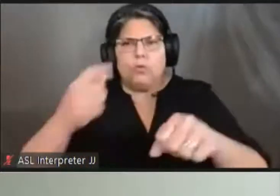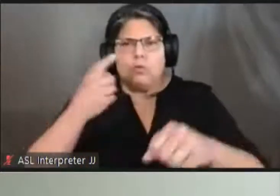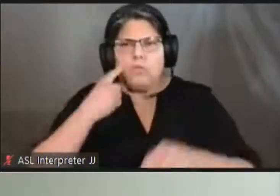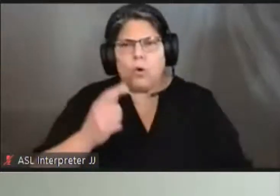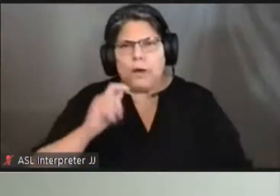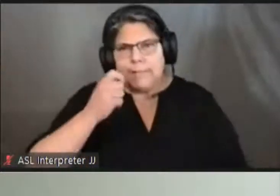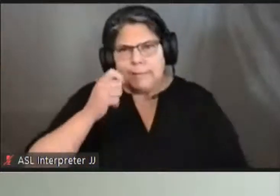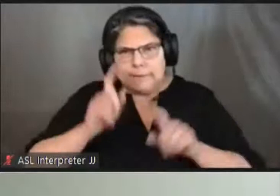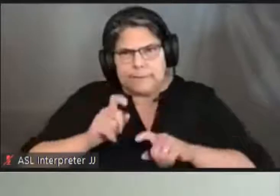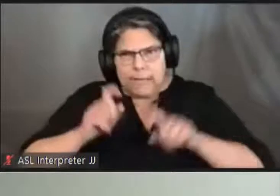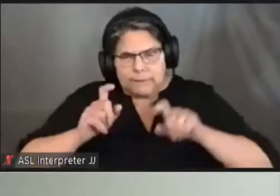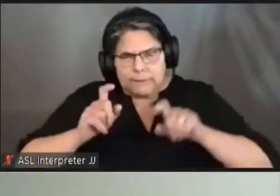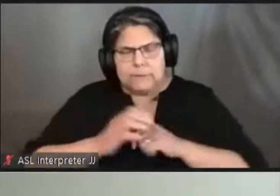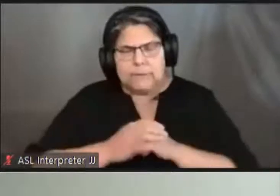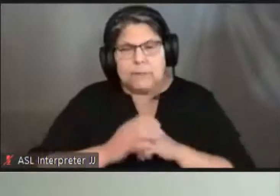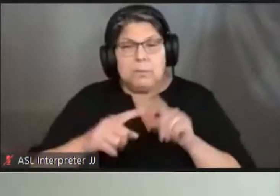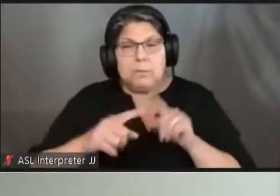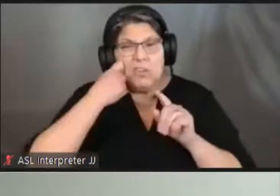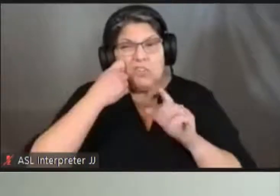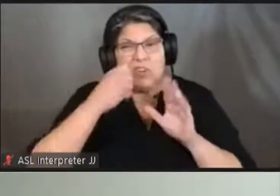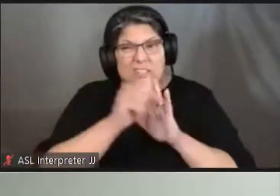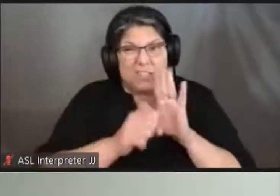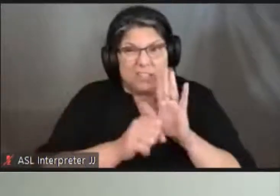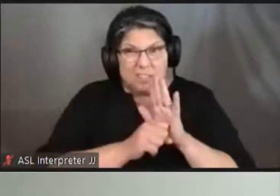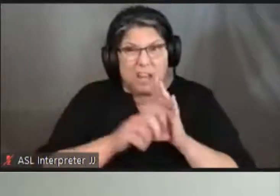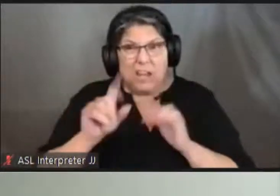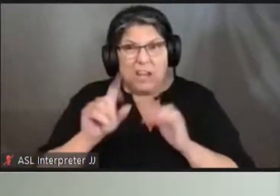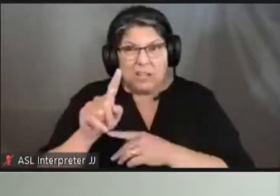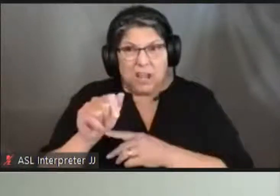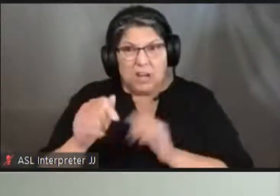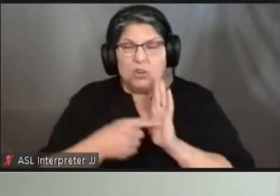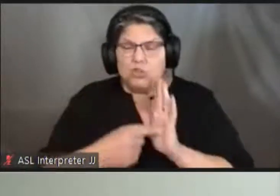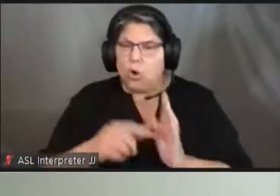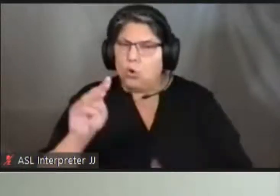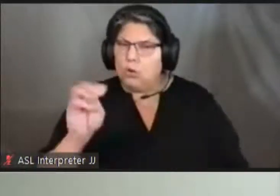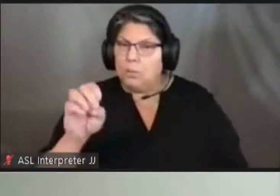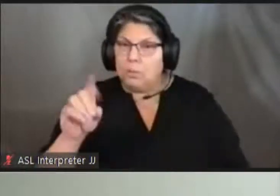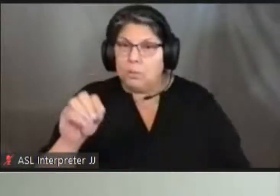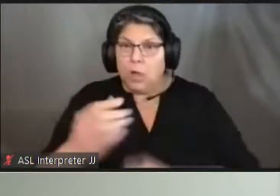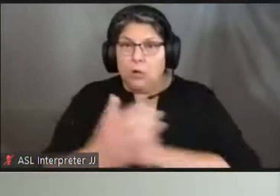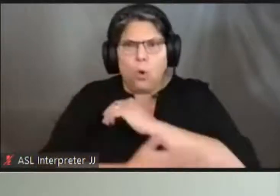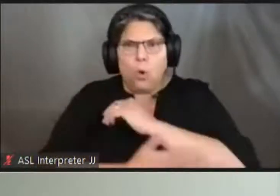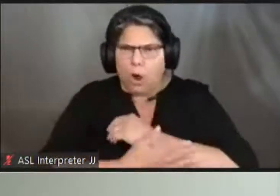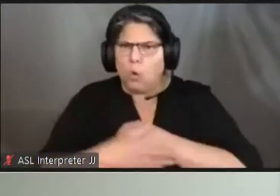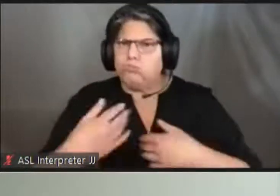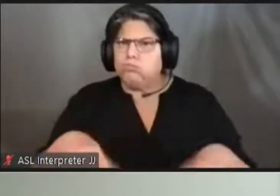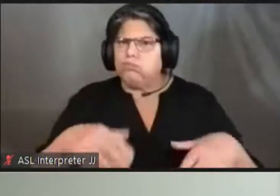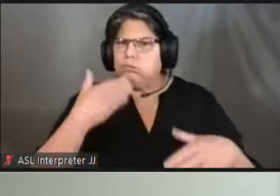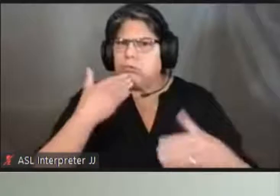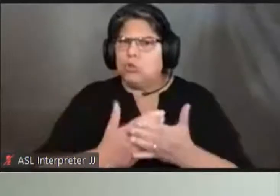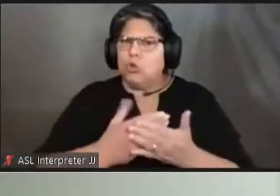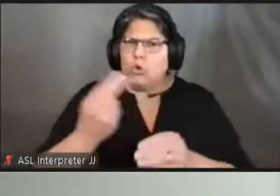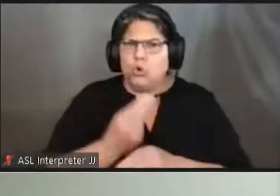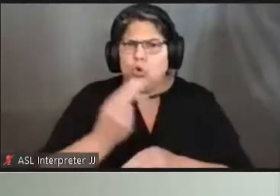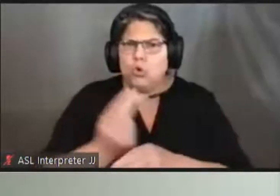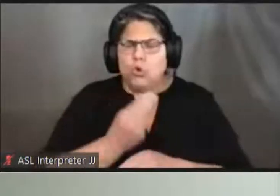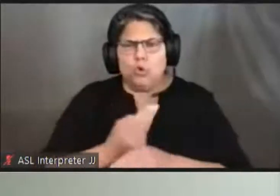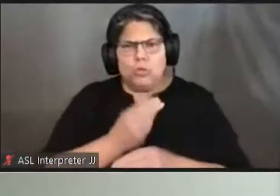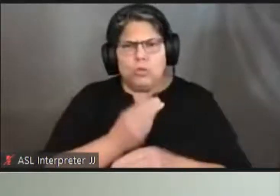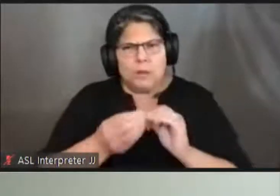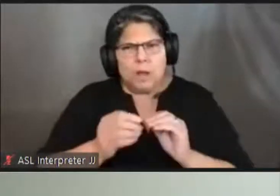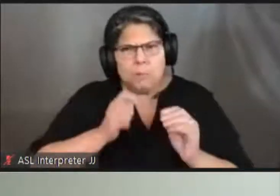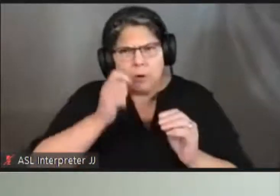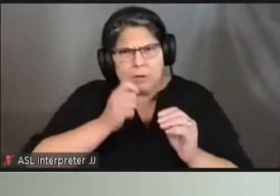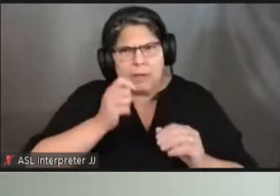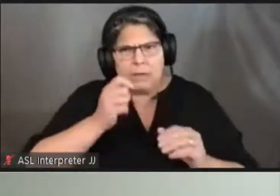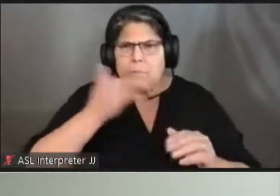the recent state data shows Mendocino County utilizing our capacity better than others, we still need